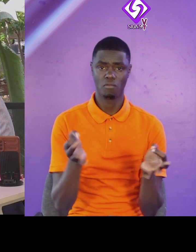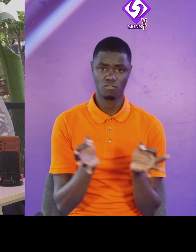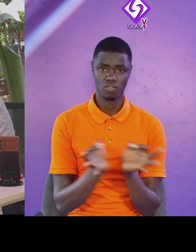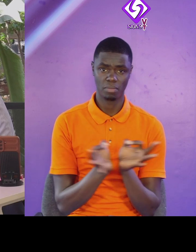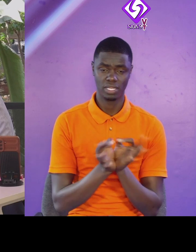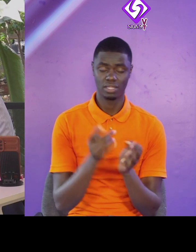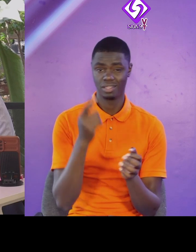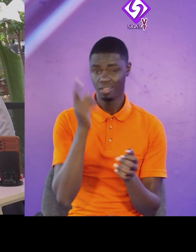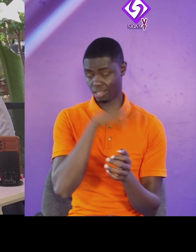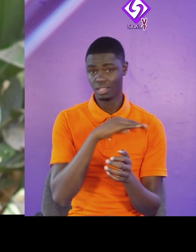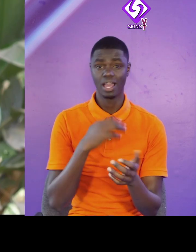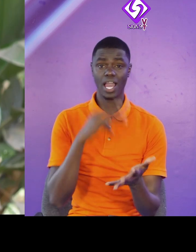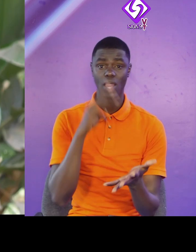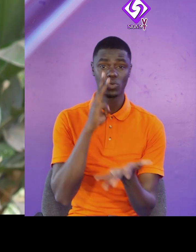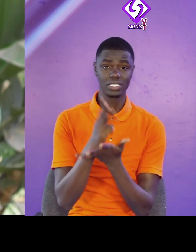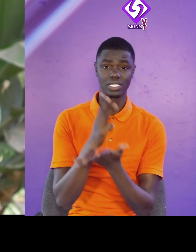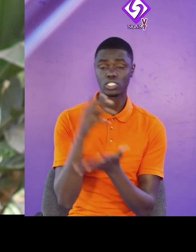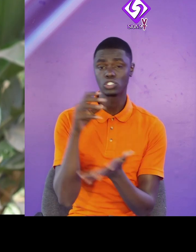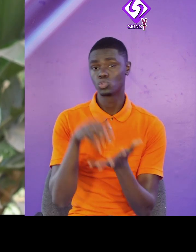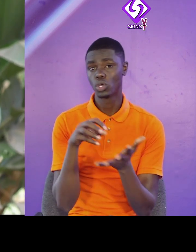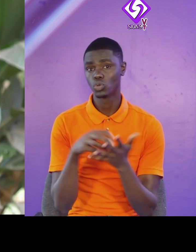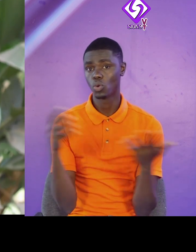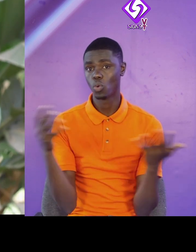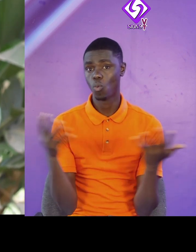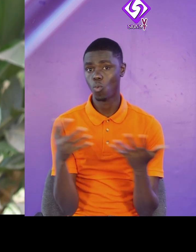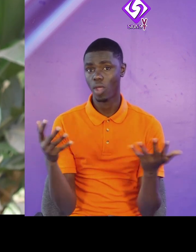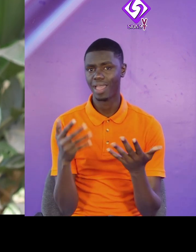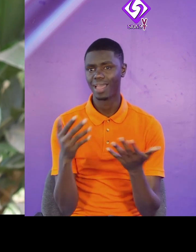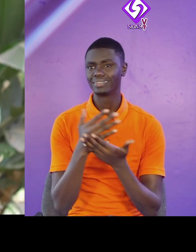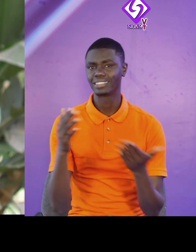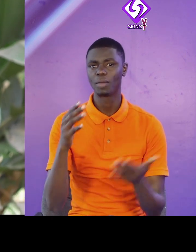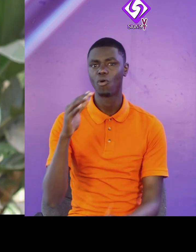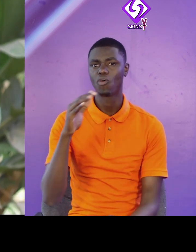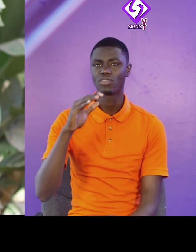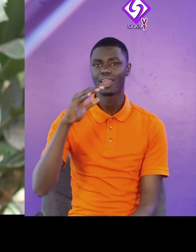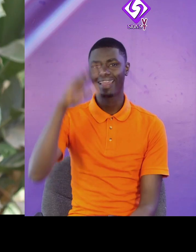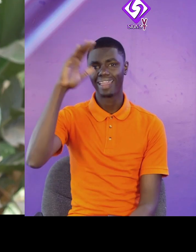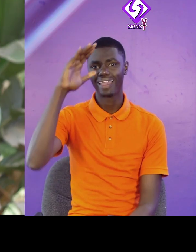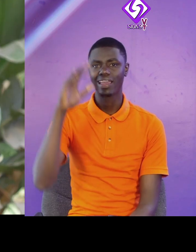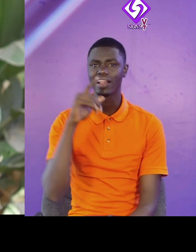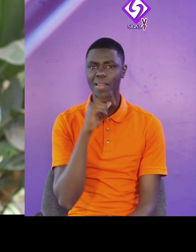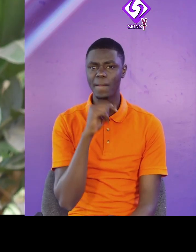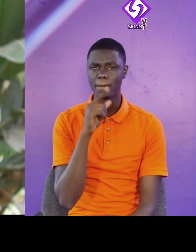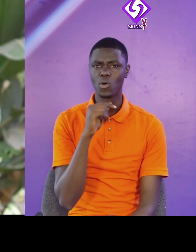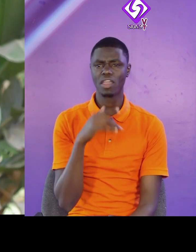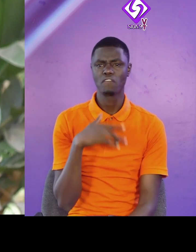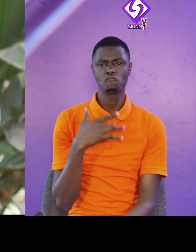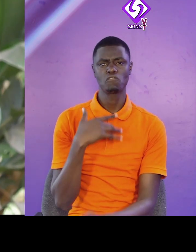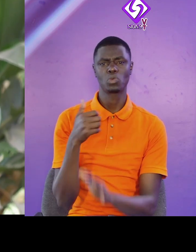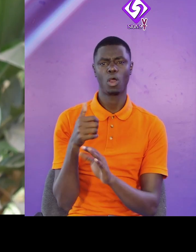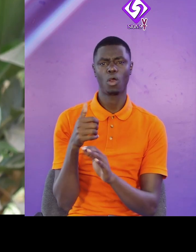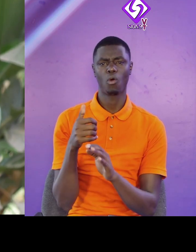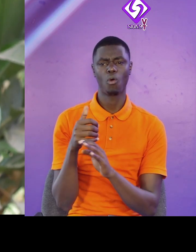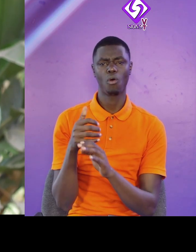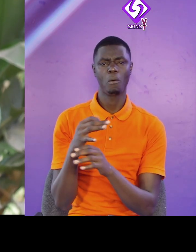witness situations where some of the elder males in the family felt under pressure whether